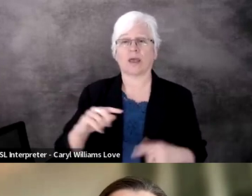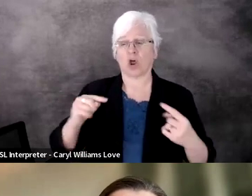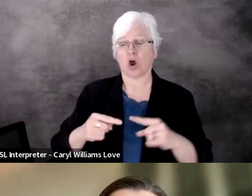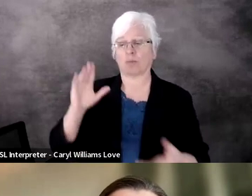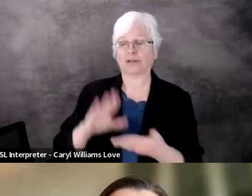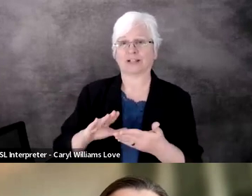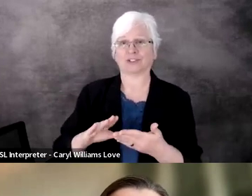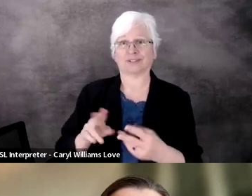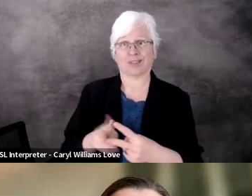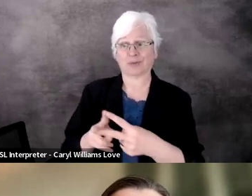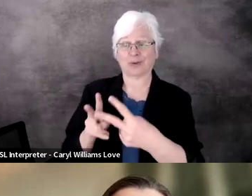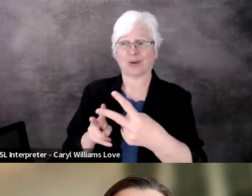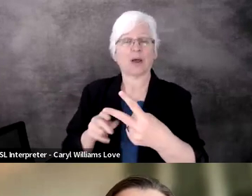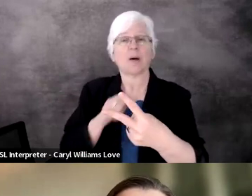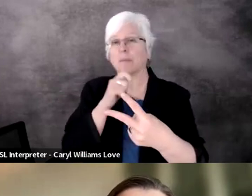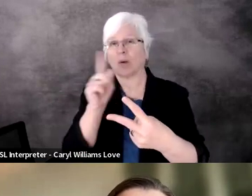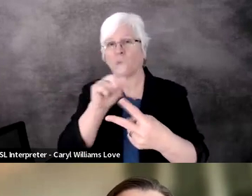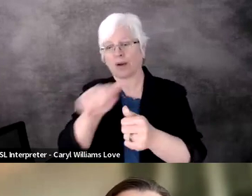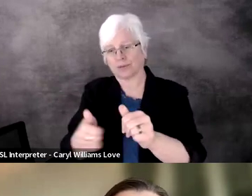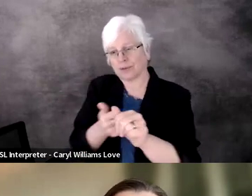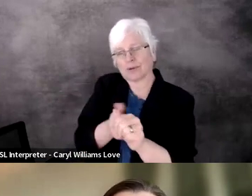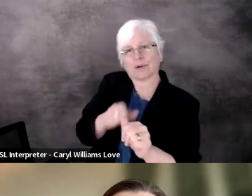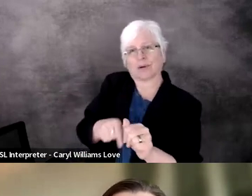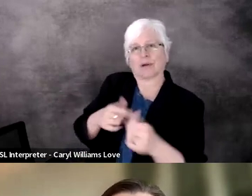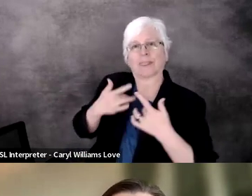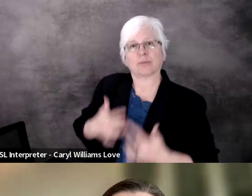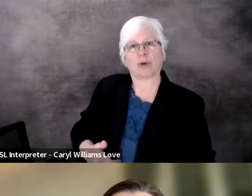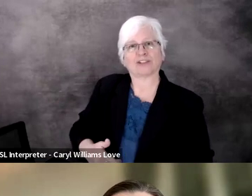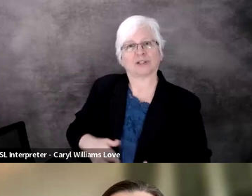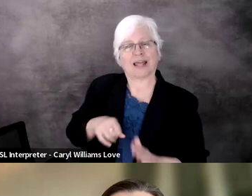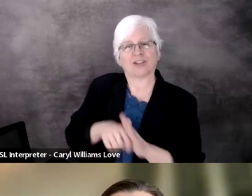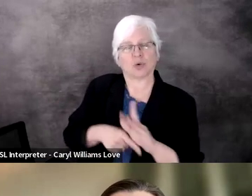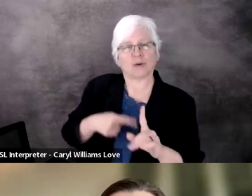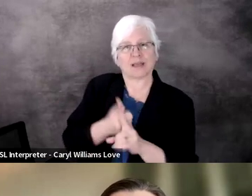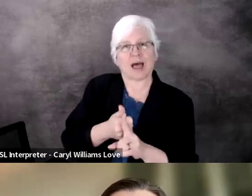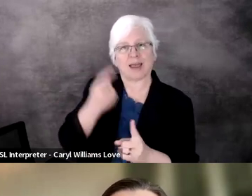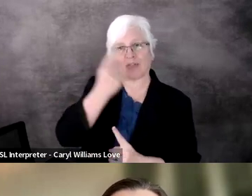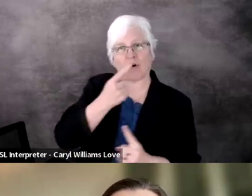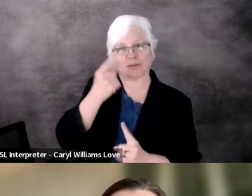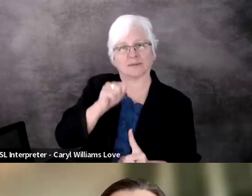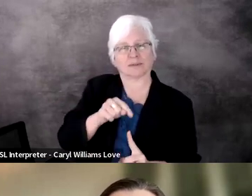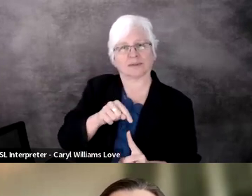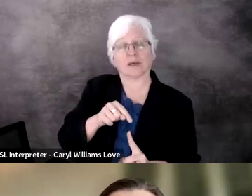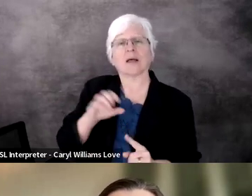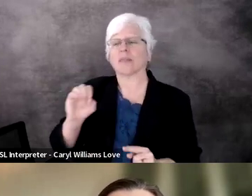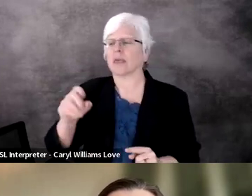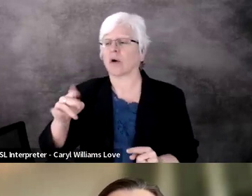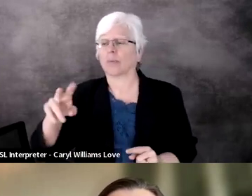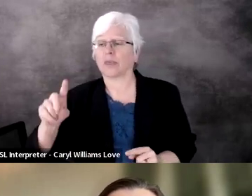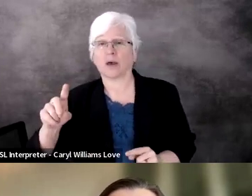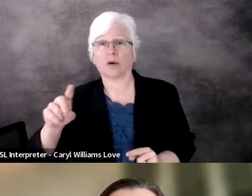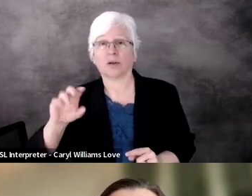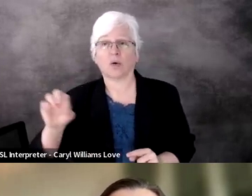the underlying mental health comorbidity of depression and suicide, and that opioid overdose is